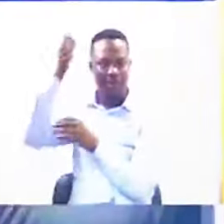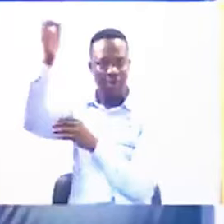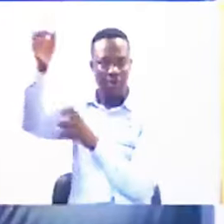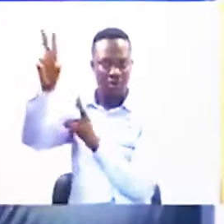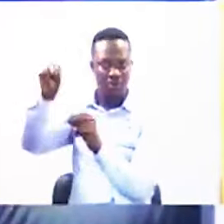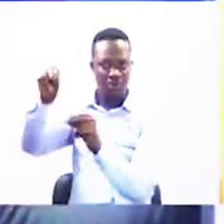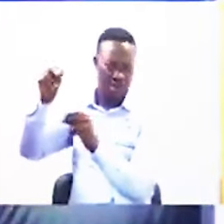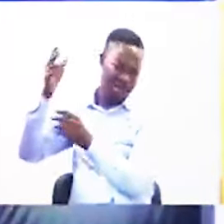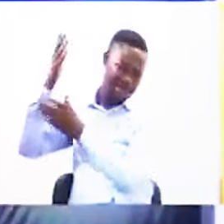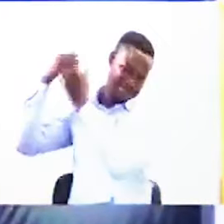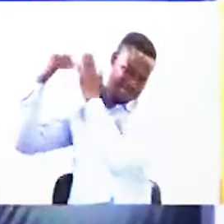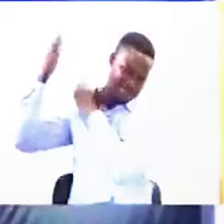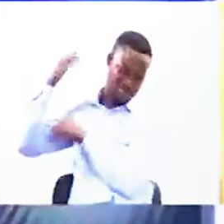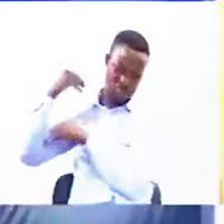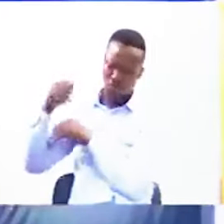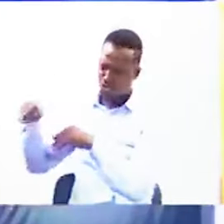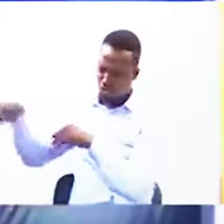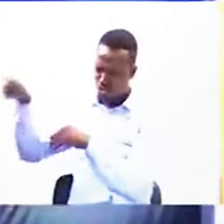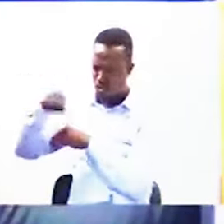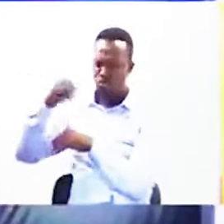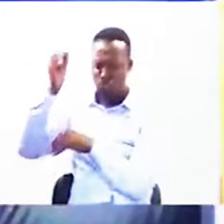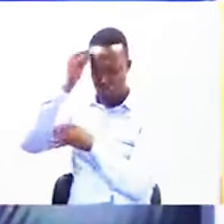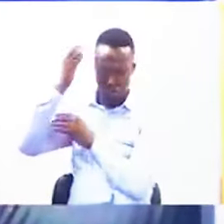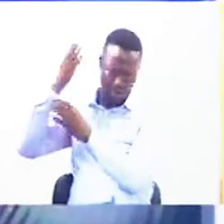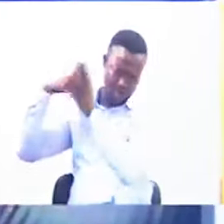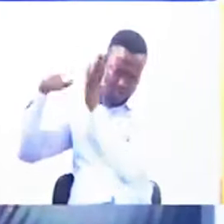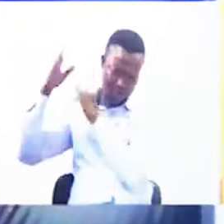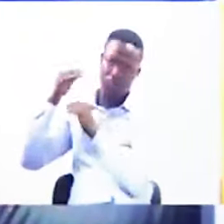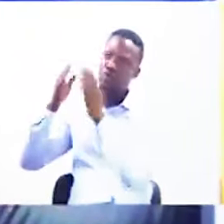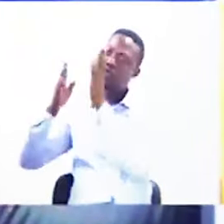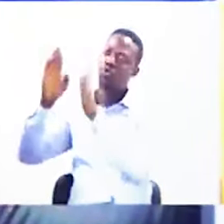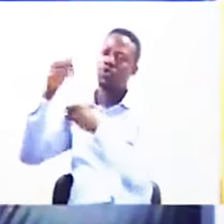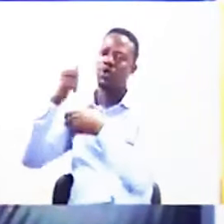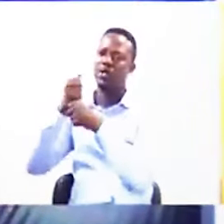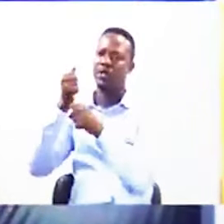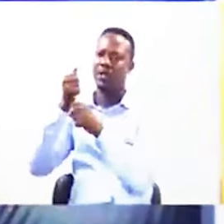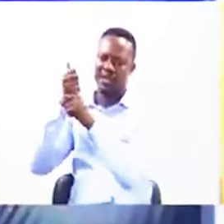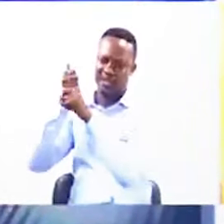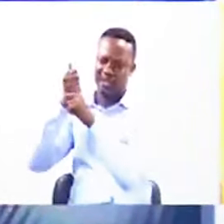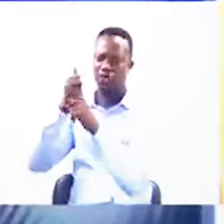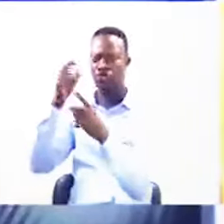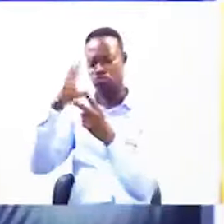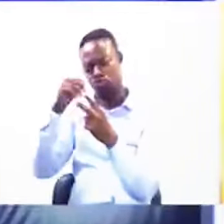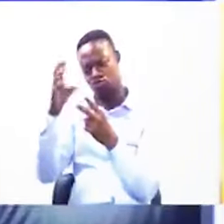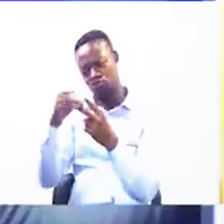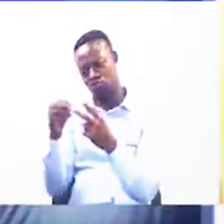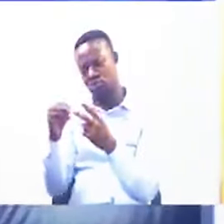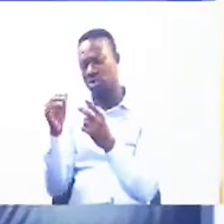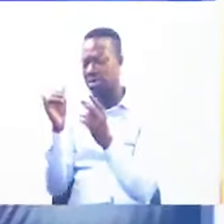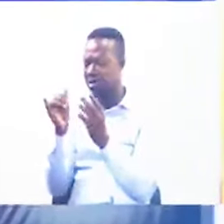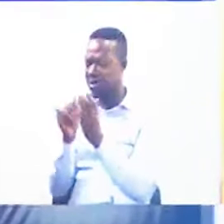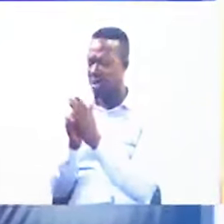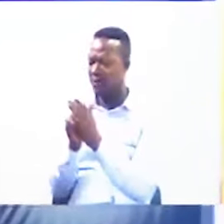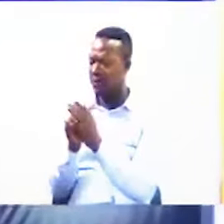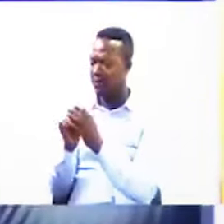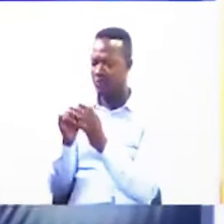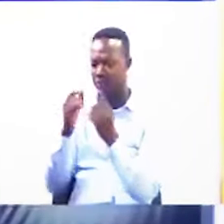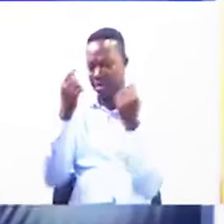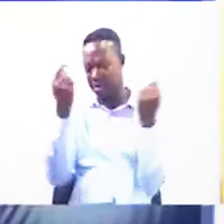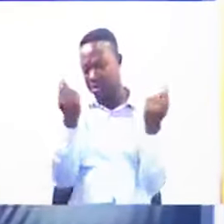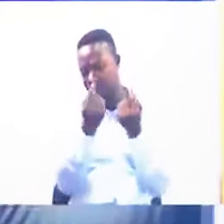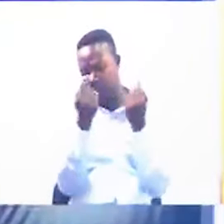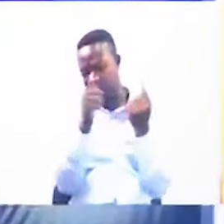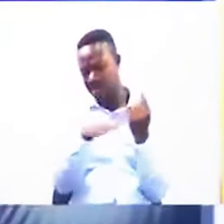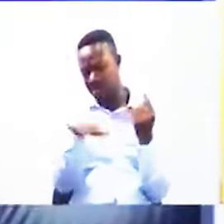this is past tense. You know, some time ago, God made a choice among you that the Gentiles might